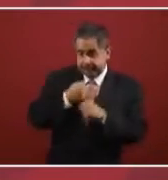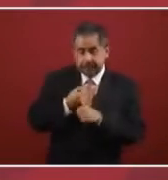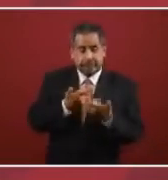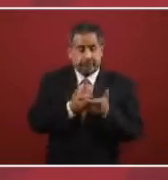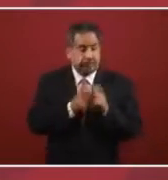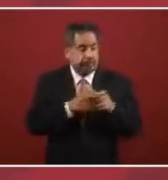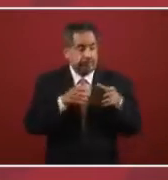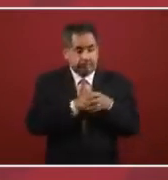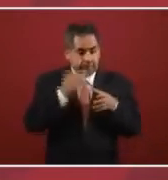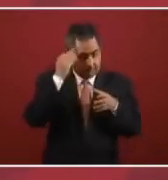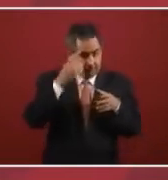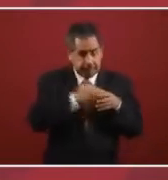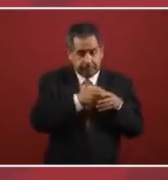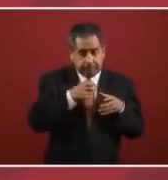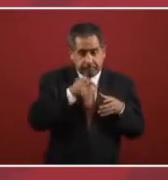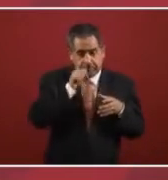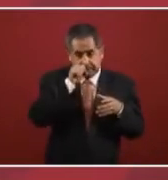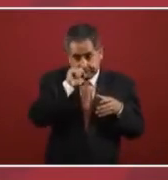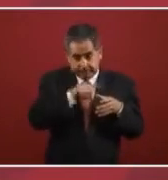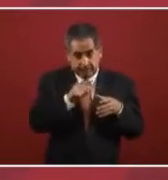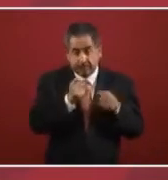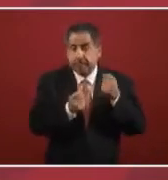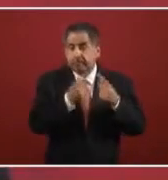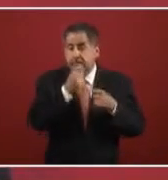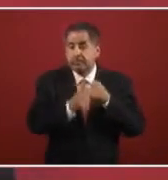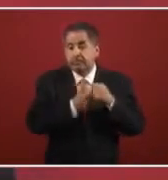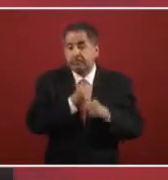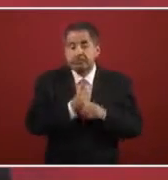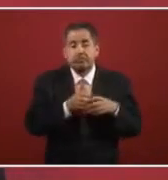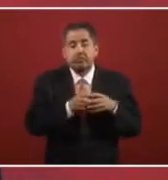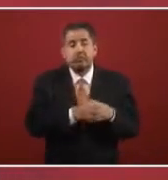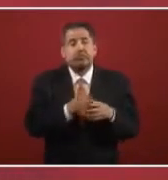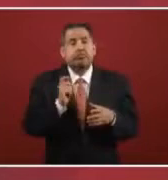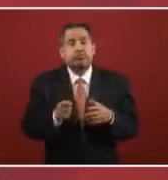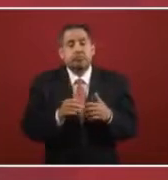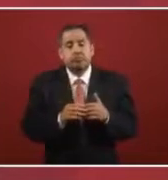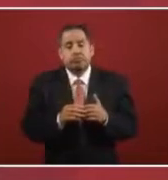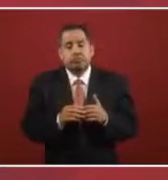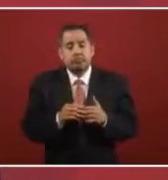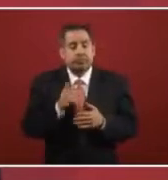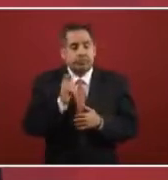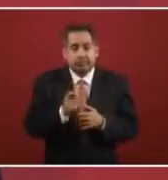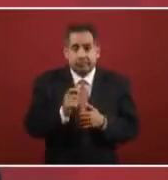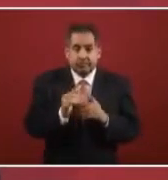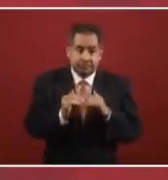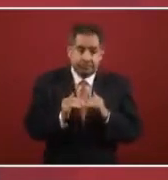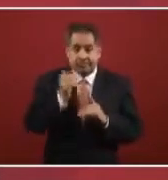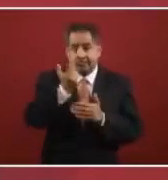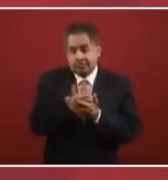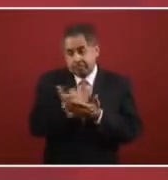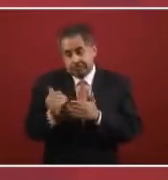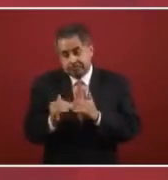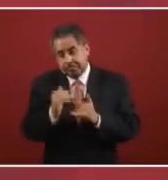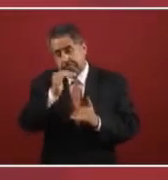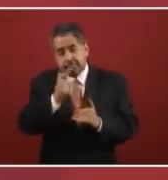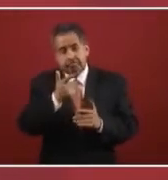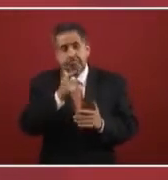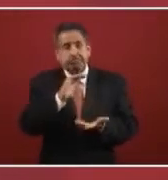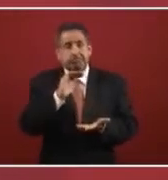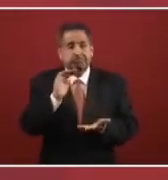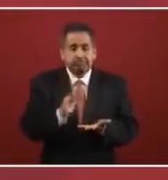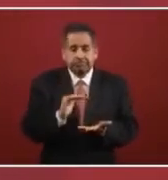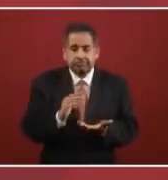the neoliberal hubieron period, años there was en years que en vez de that aumentar el instead of salario, going up, disminuyó.